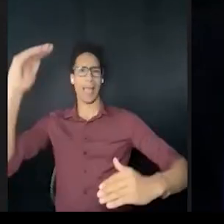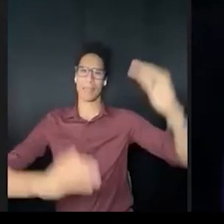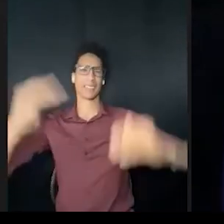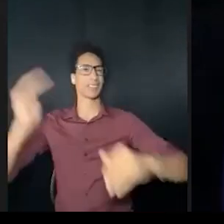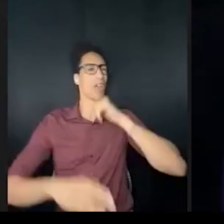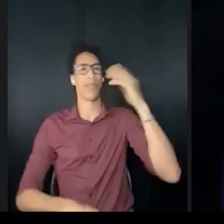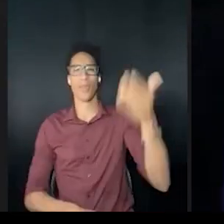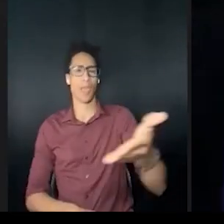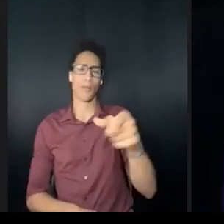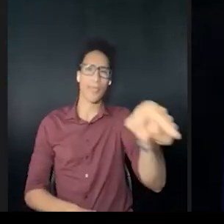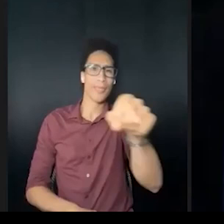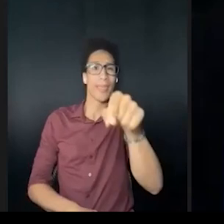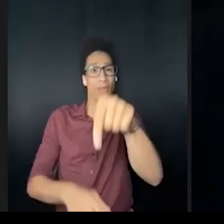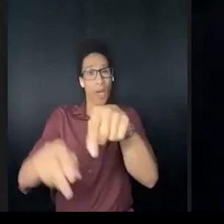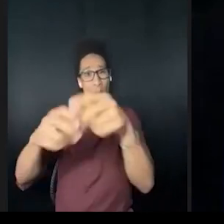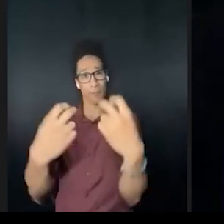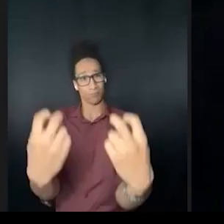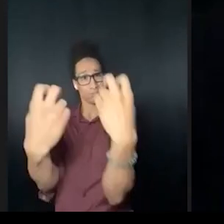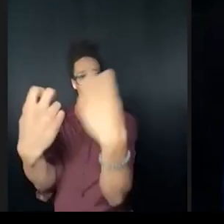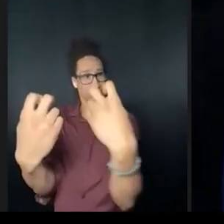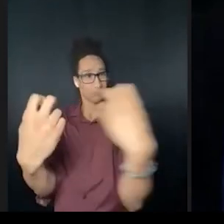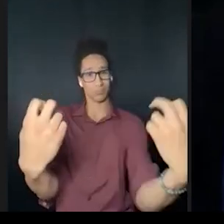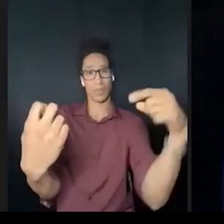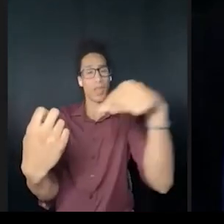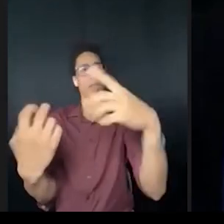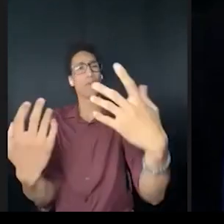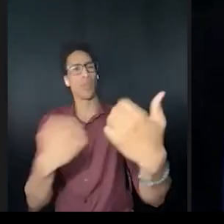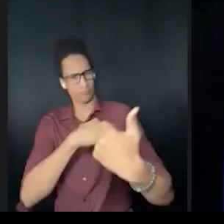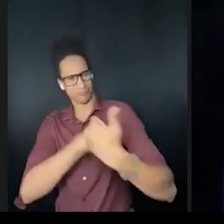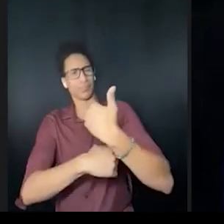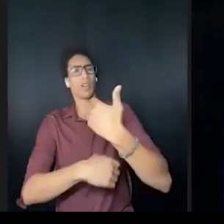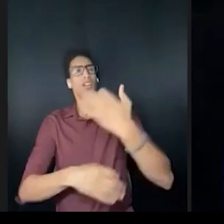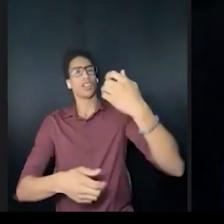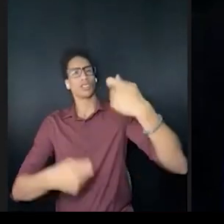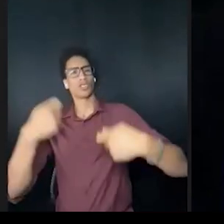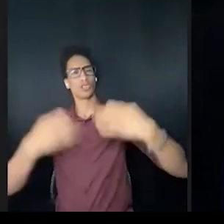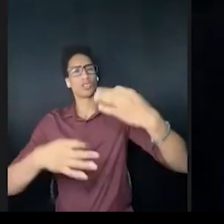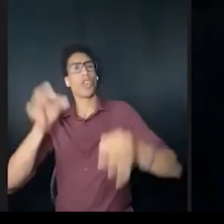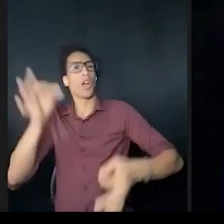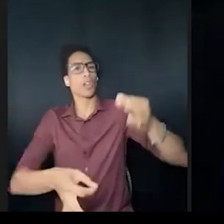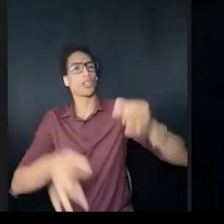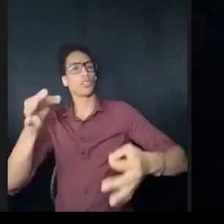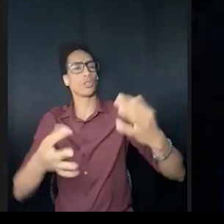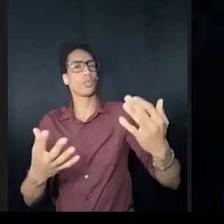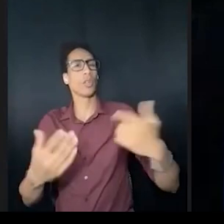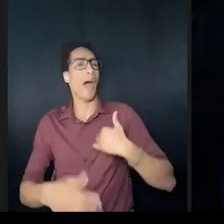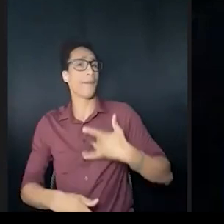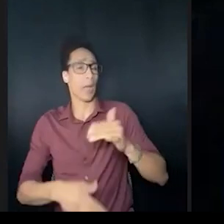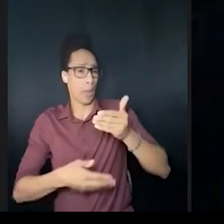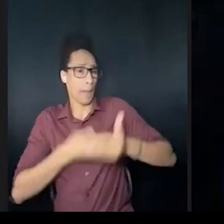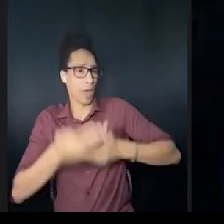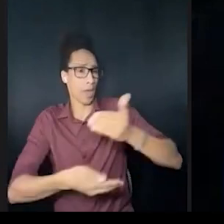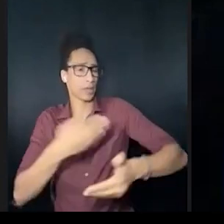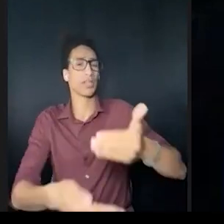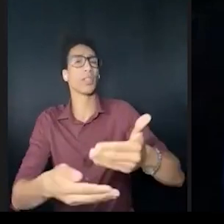they were passing judgment, and I felt that the process could have been a little more true to